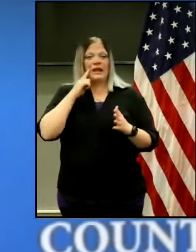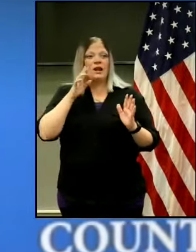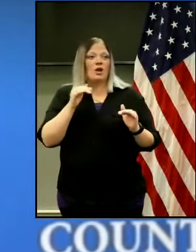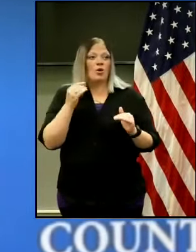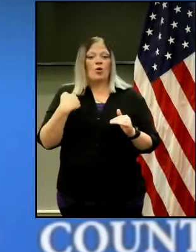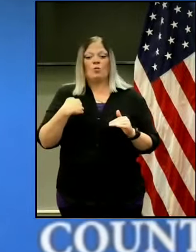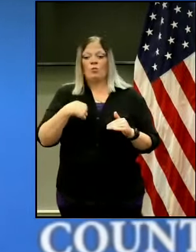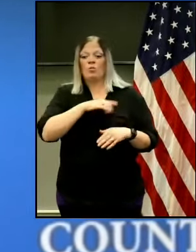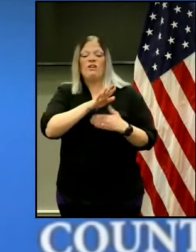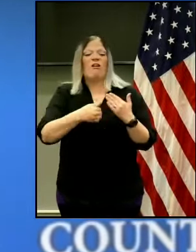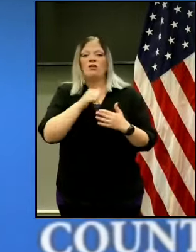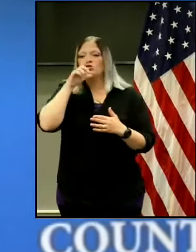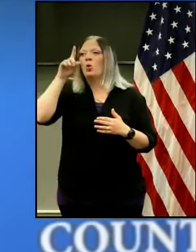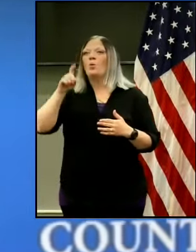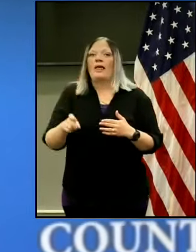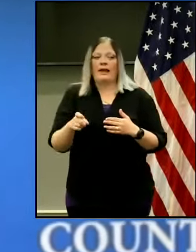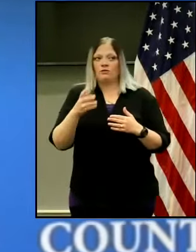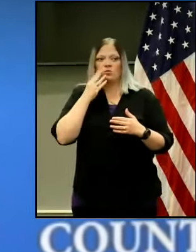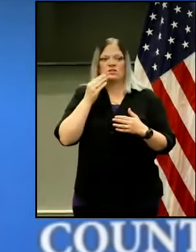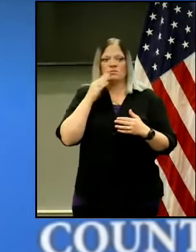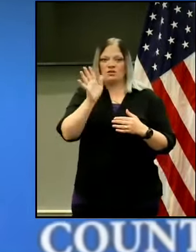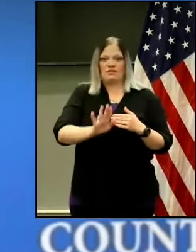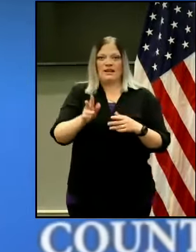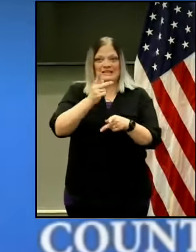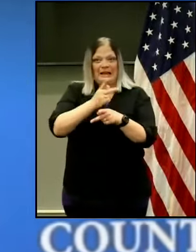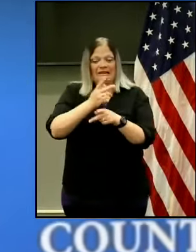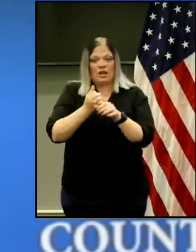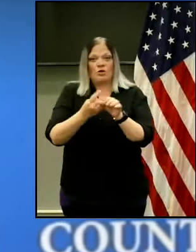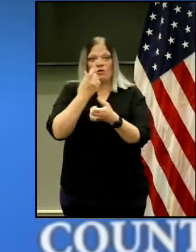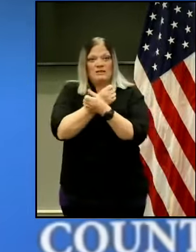may we all hope that we never have to go through what any of those families did. Take care, everyone. Be safe and well.